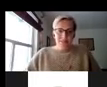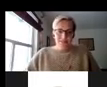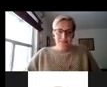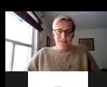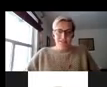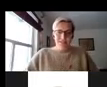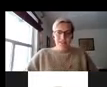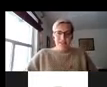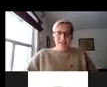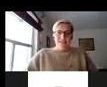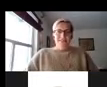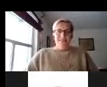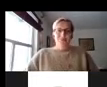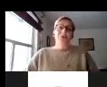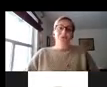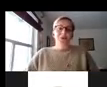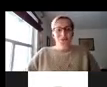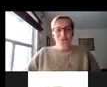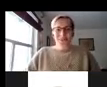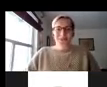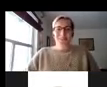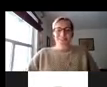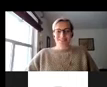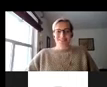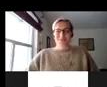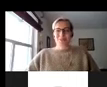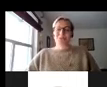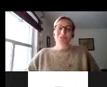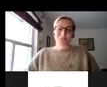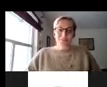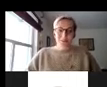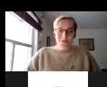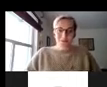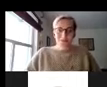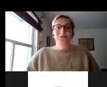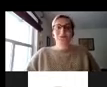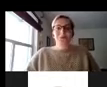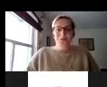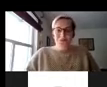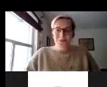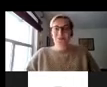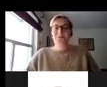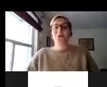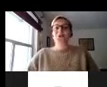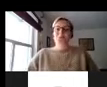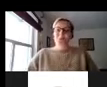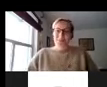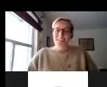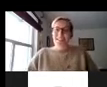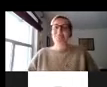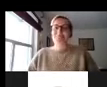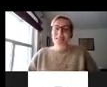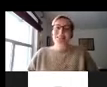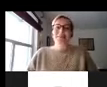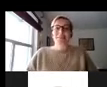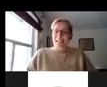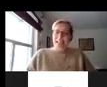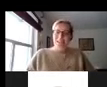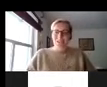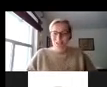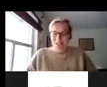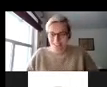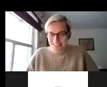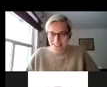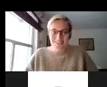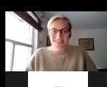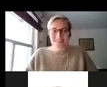let me have a look. Well, one question actually wanted to clarify first, what is the current definition of older person? Is it based on